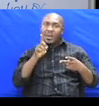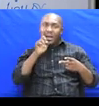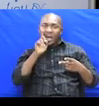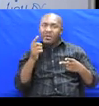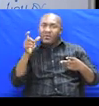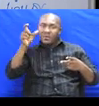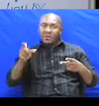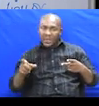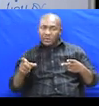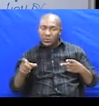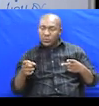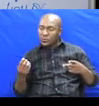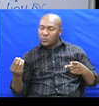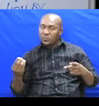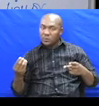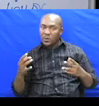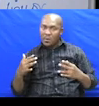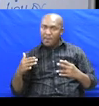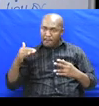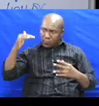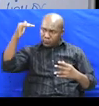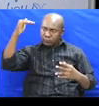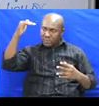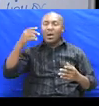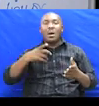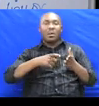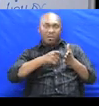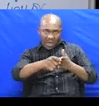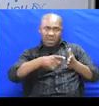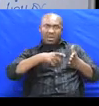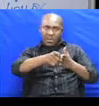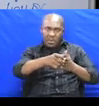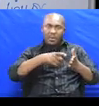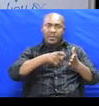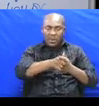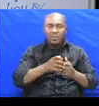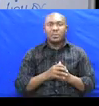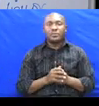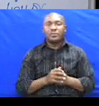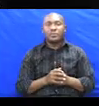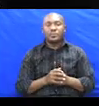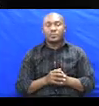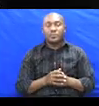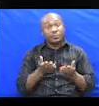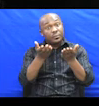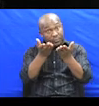which had to be paid by every adult African males.